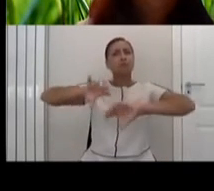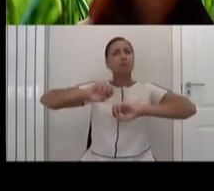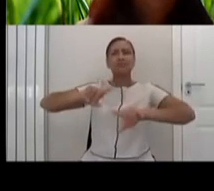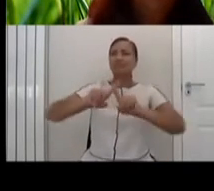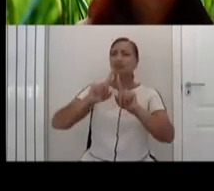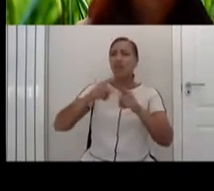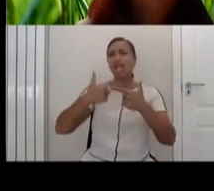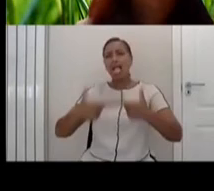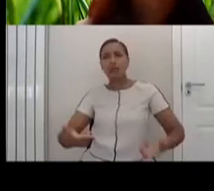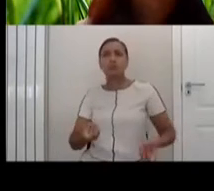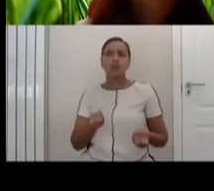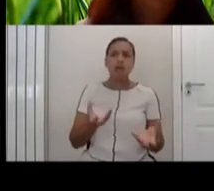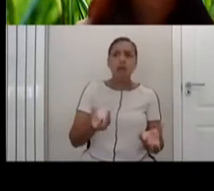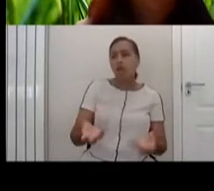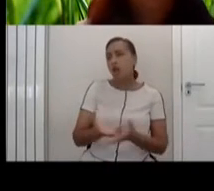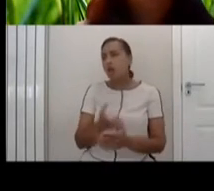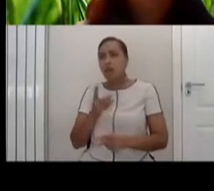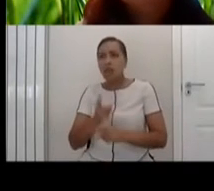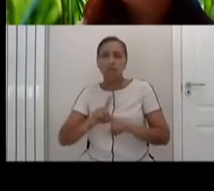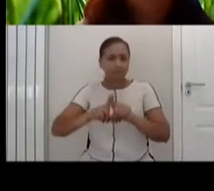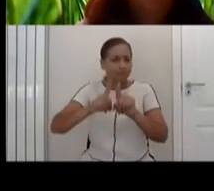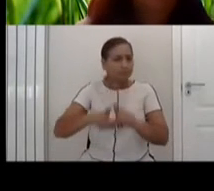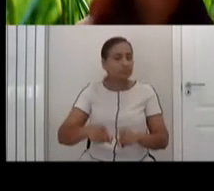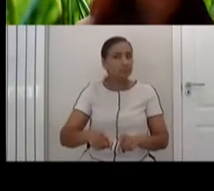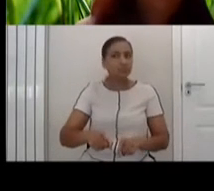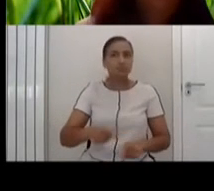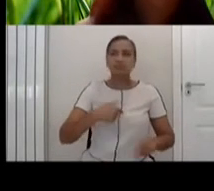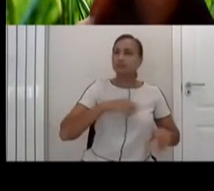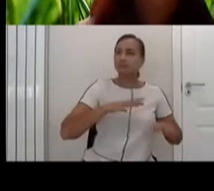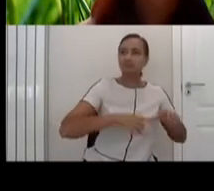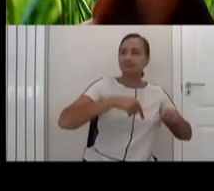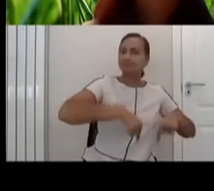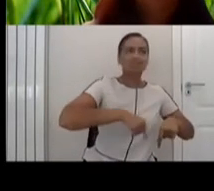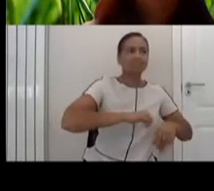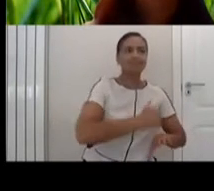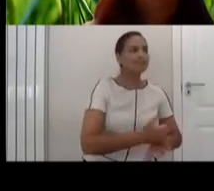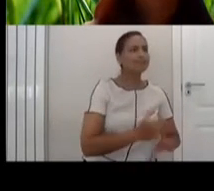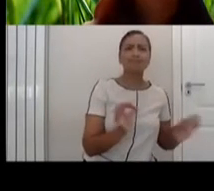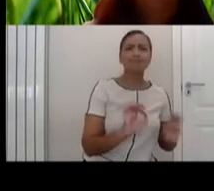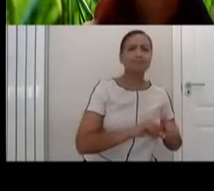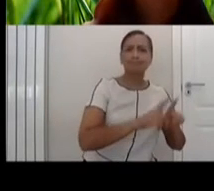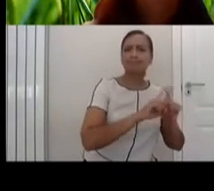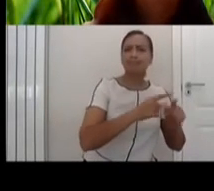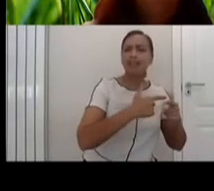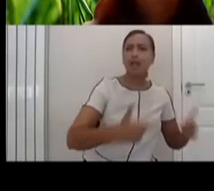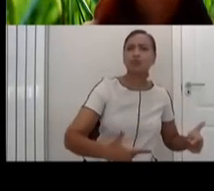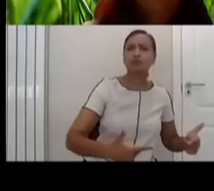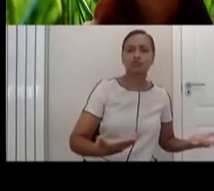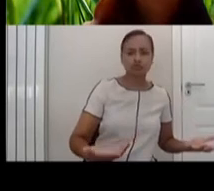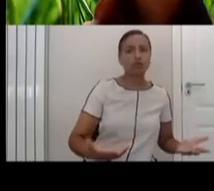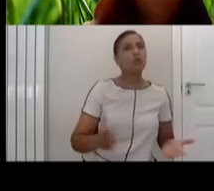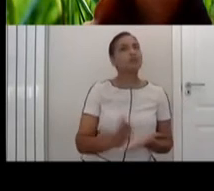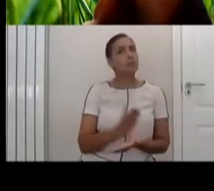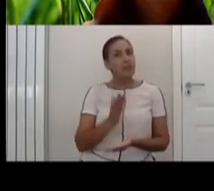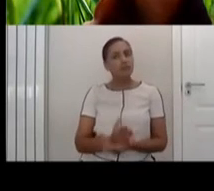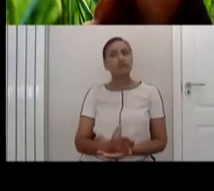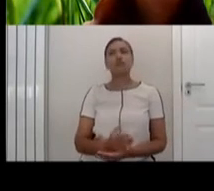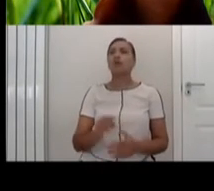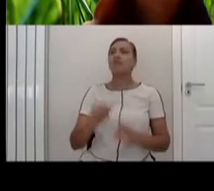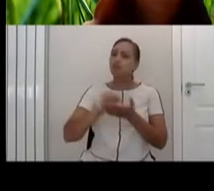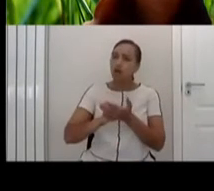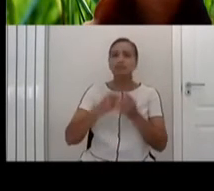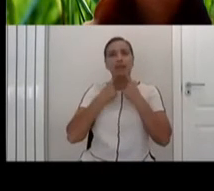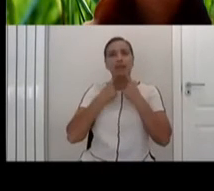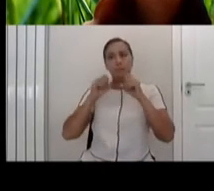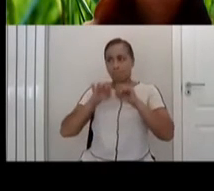know, taking some of that, or if we have to create our own, because there isn't anything at the moment, but it's making sure that actually messages are getting across